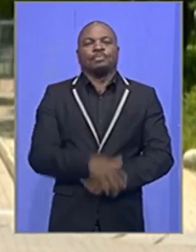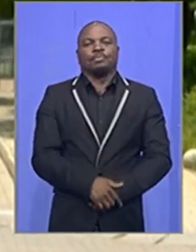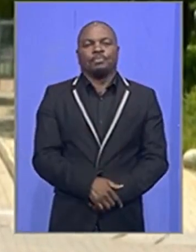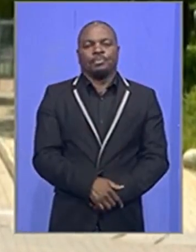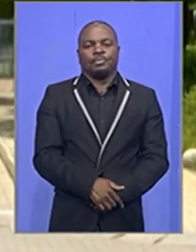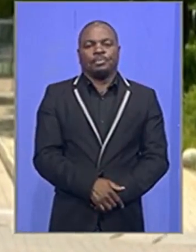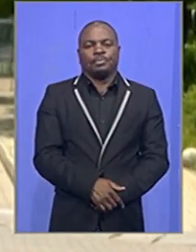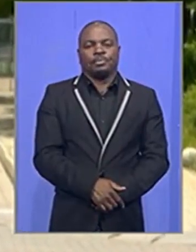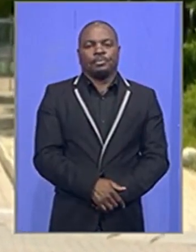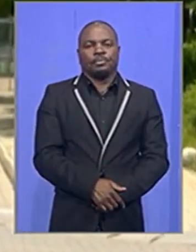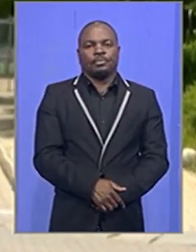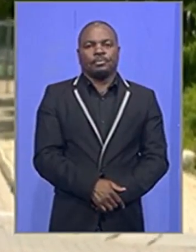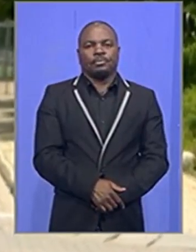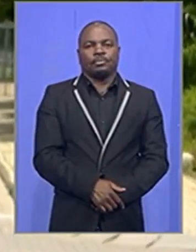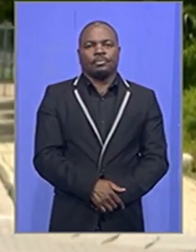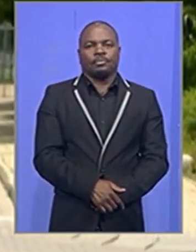SABC News, Nazrek.